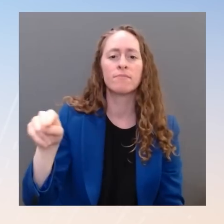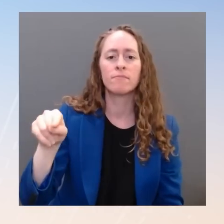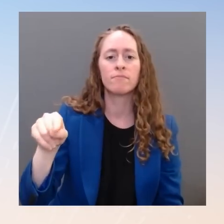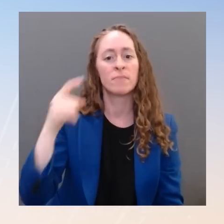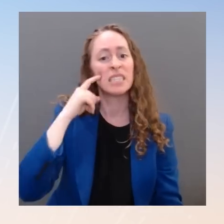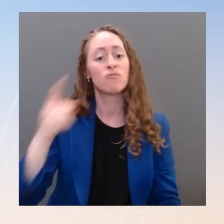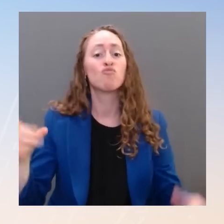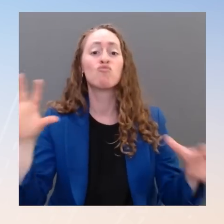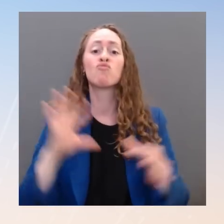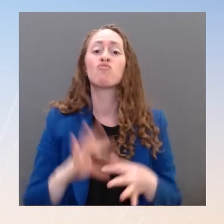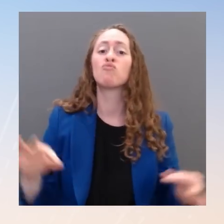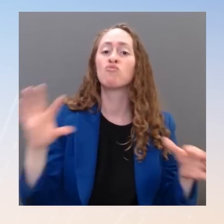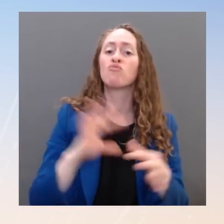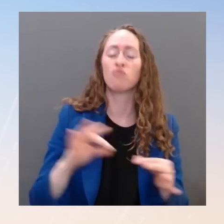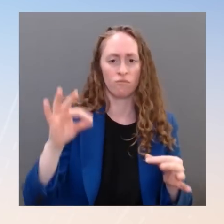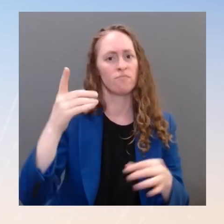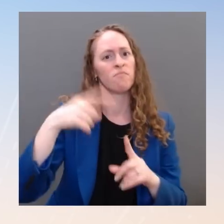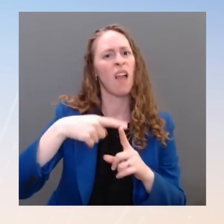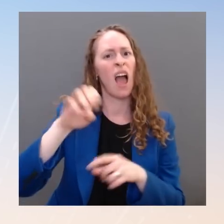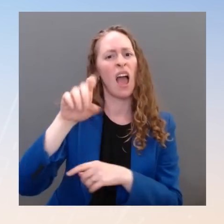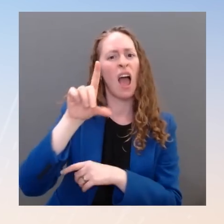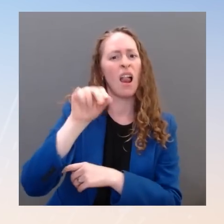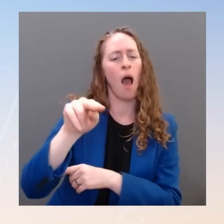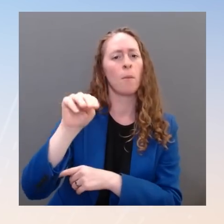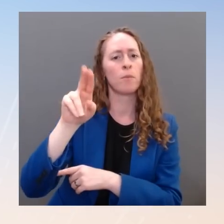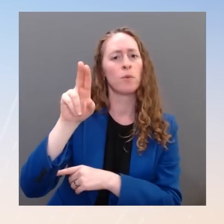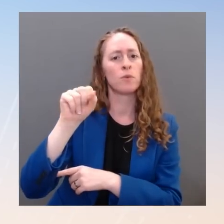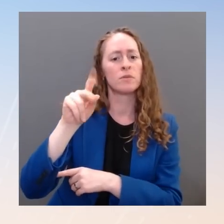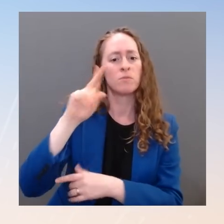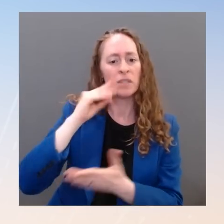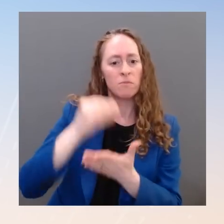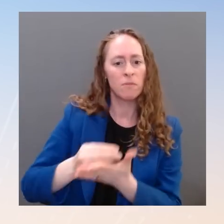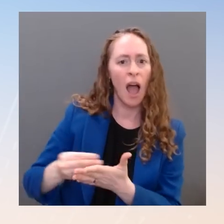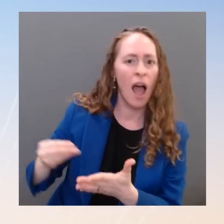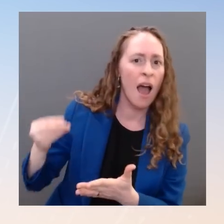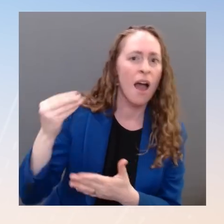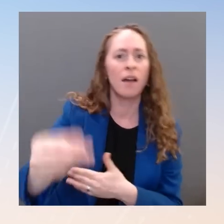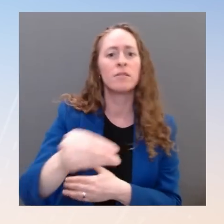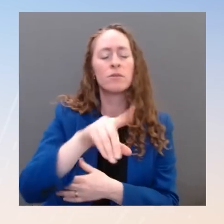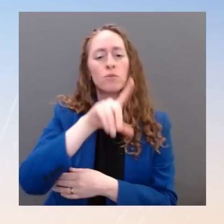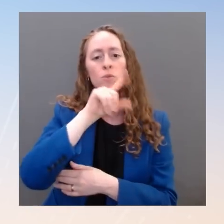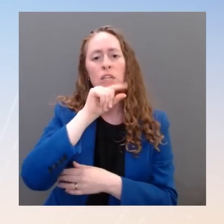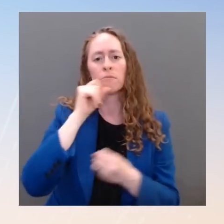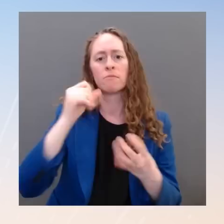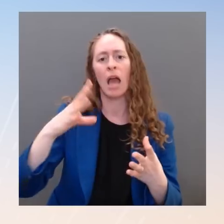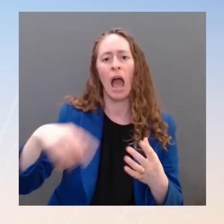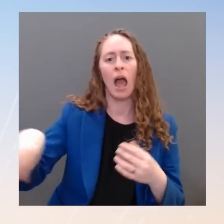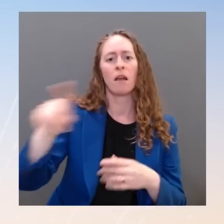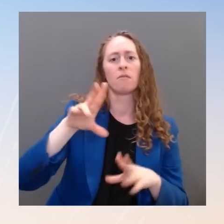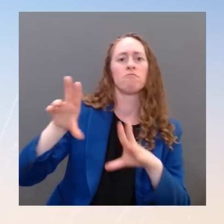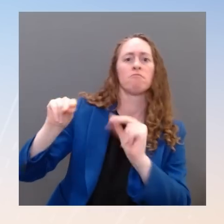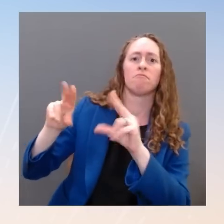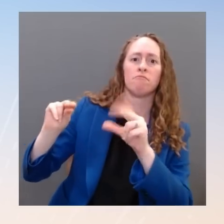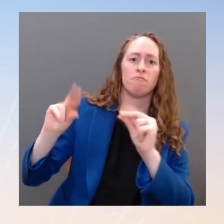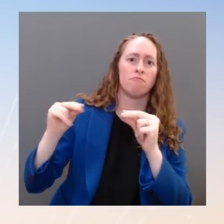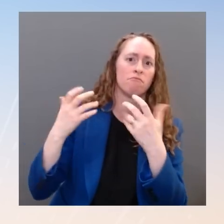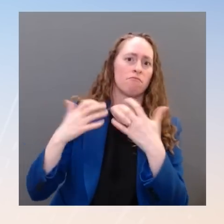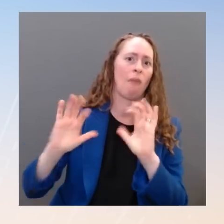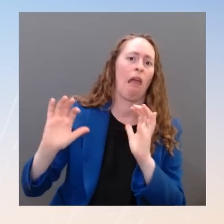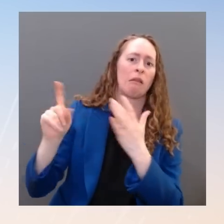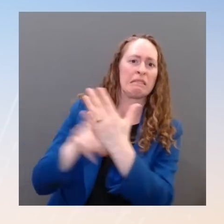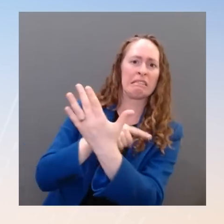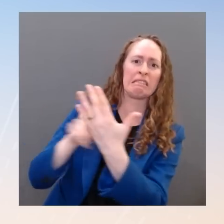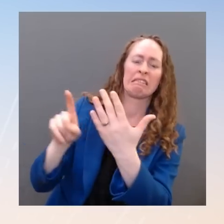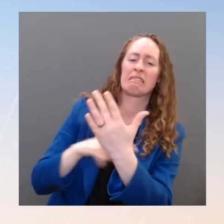some pushback from critics who are saying that this person may not be the right choice for a